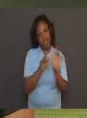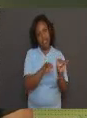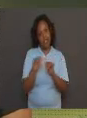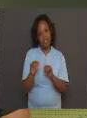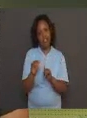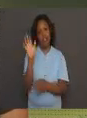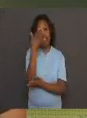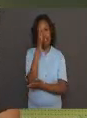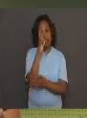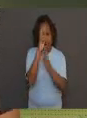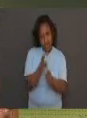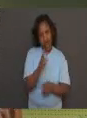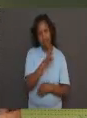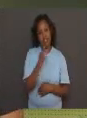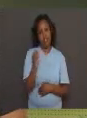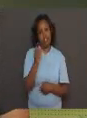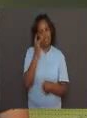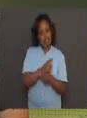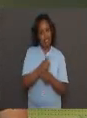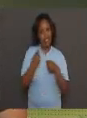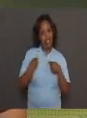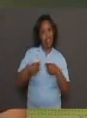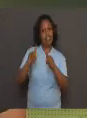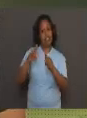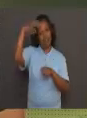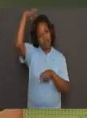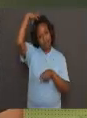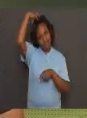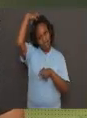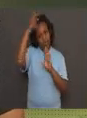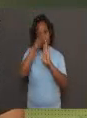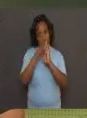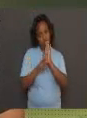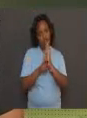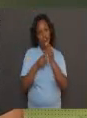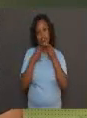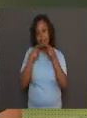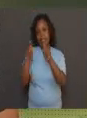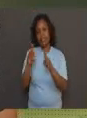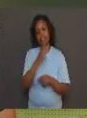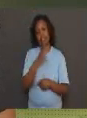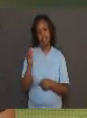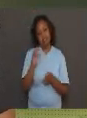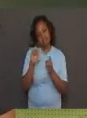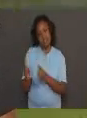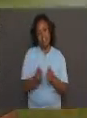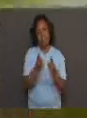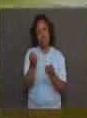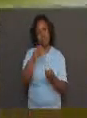and providing rational criticism for governmental policies and